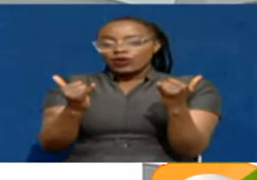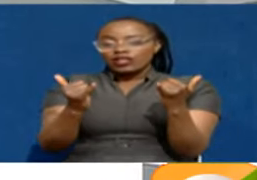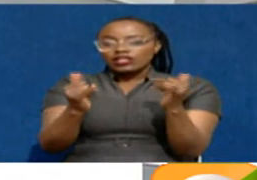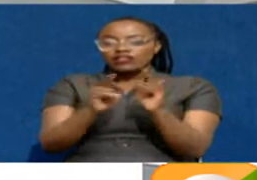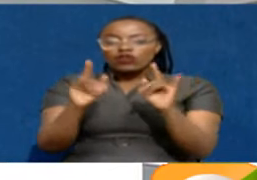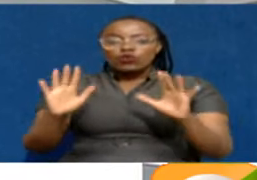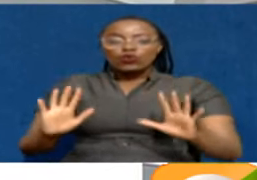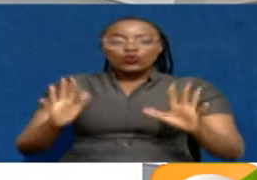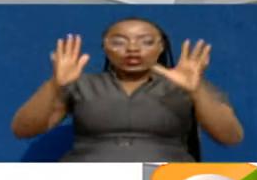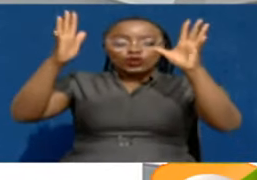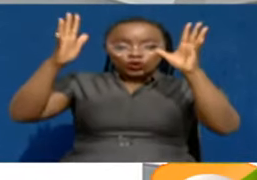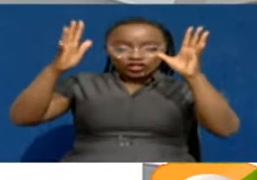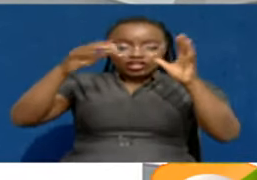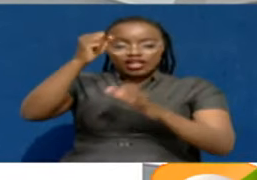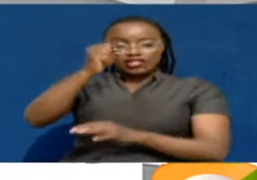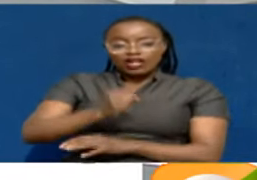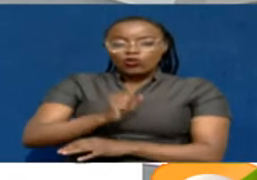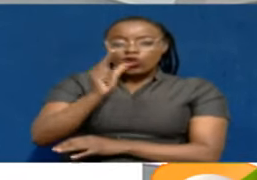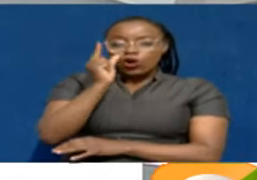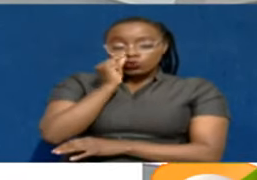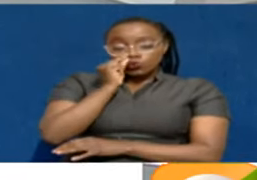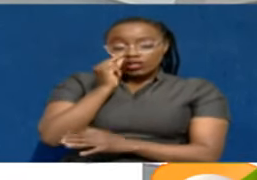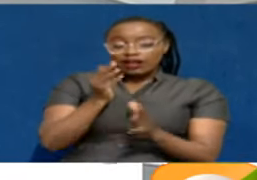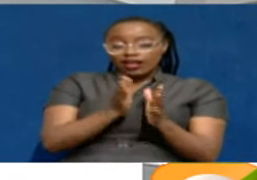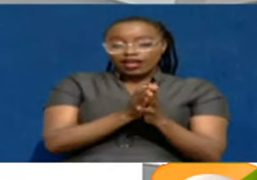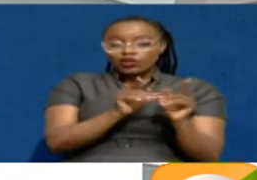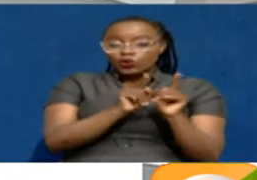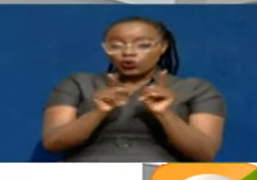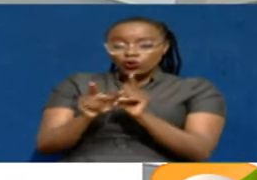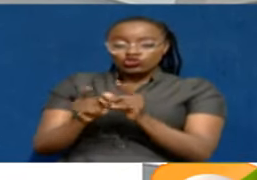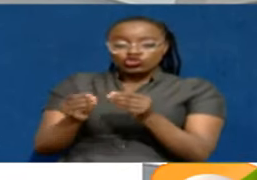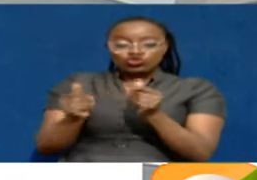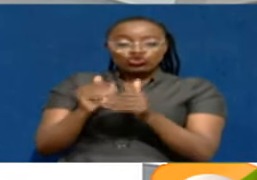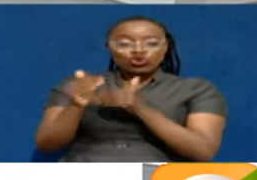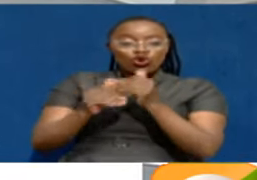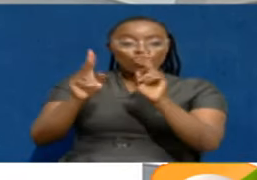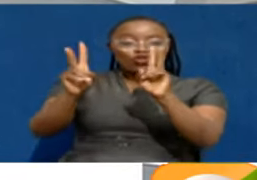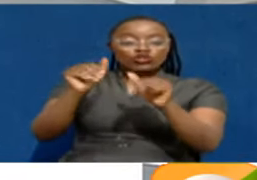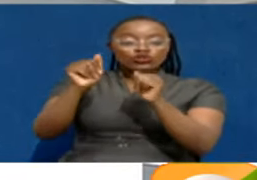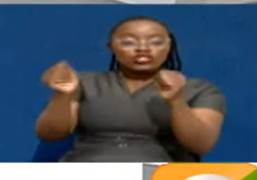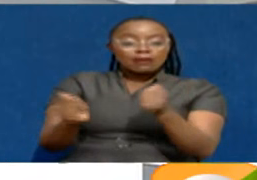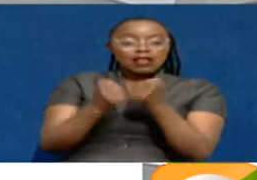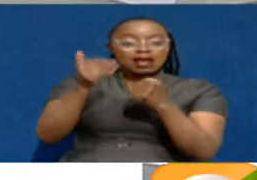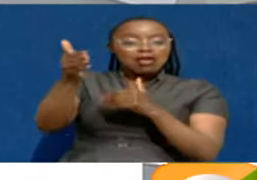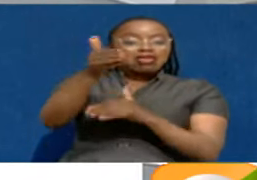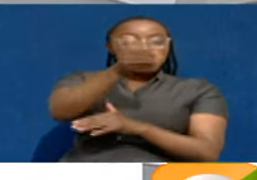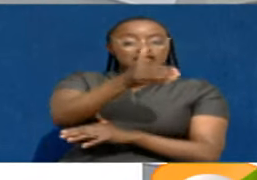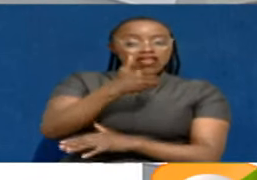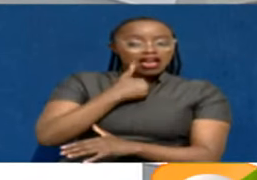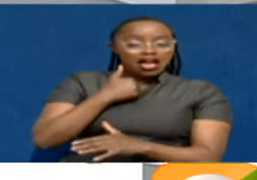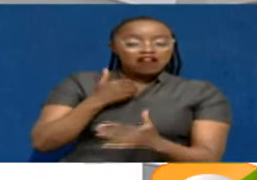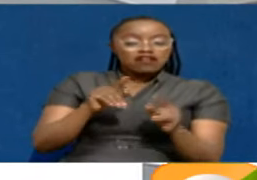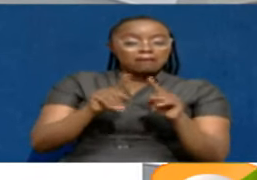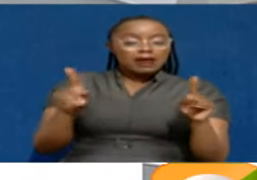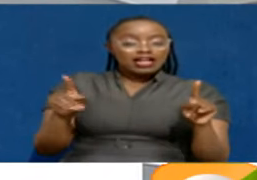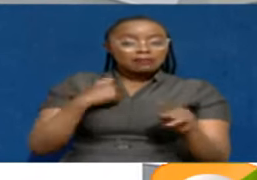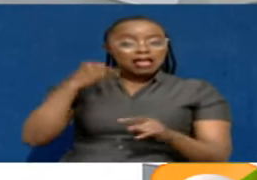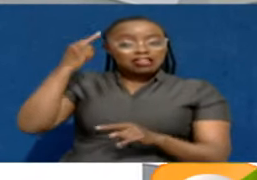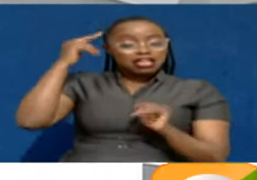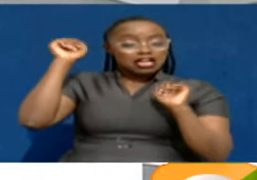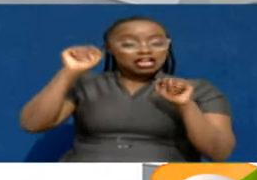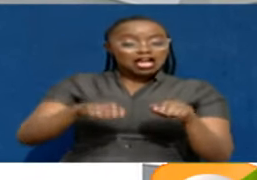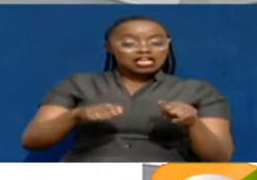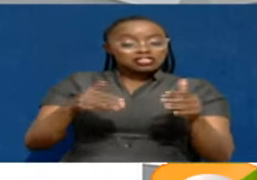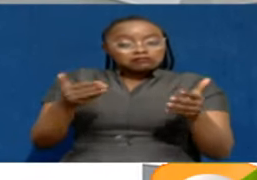we congratulate them. Hope mm-hmm. that they can sort out all the issues mm-hmm. that have been going on there. Yeah. But I think we